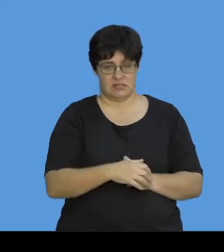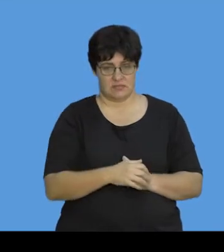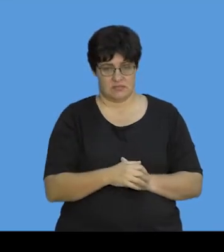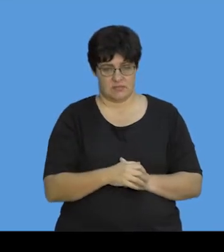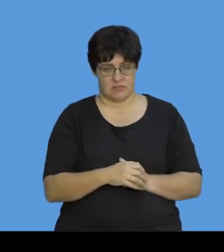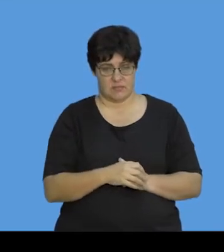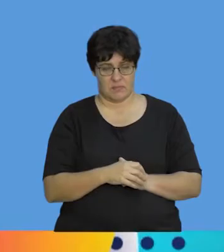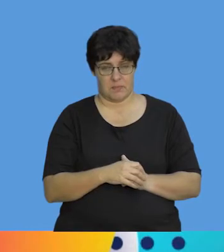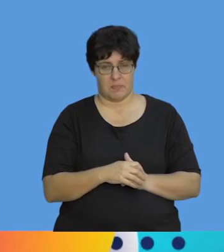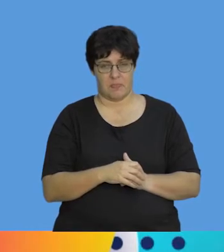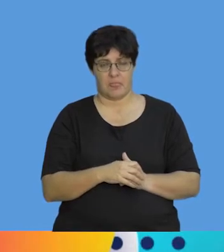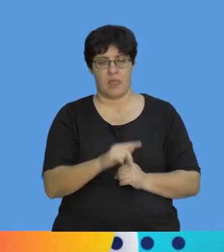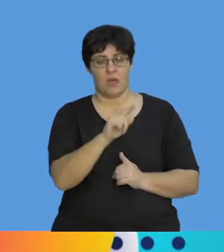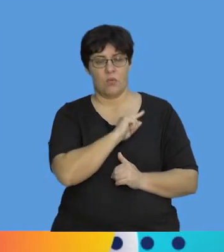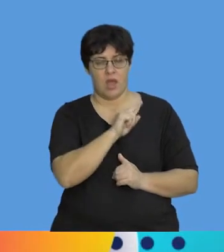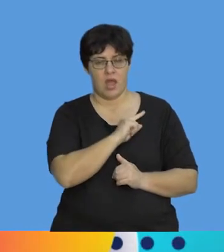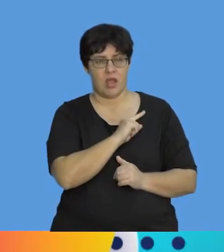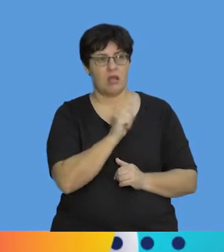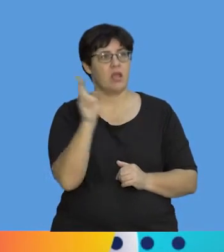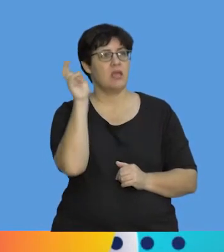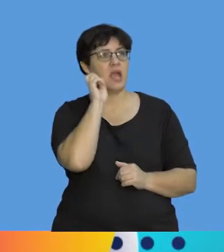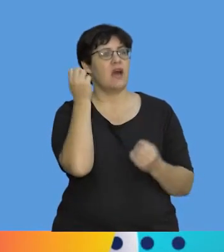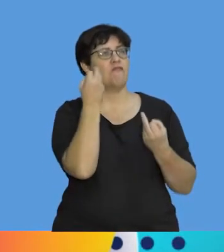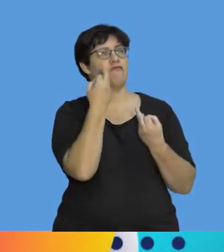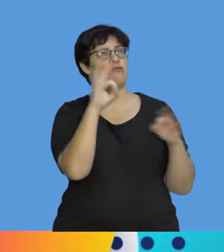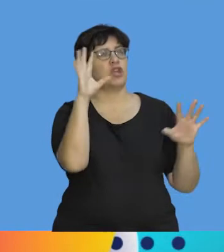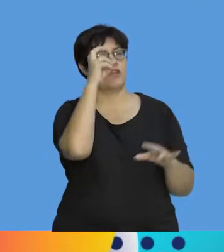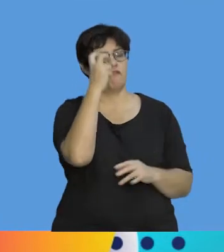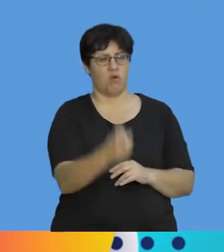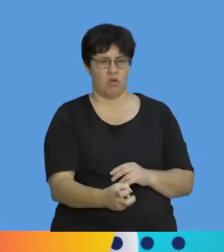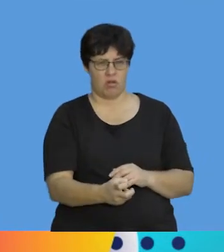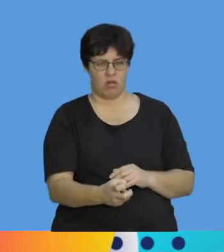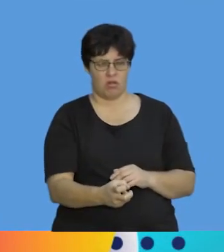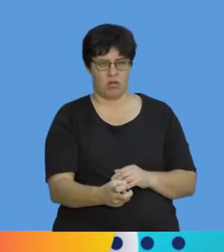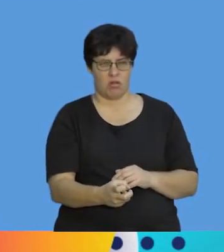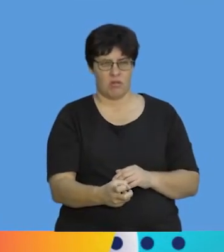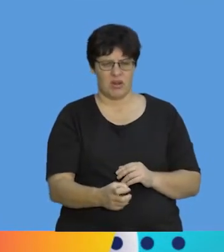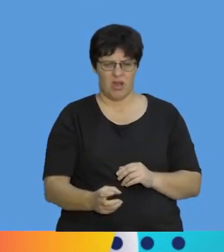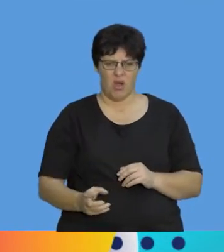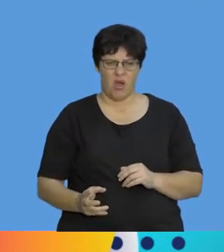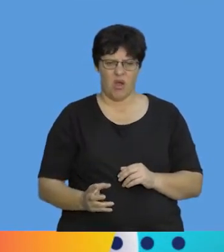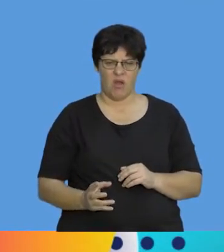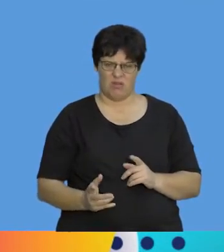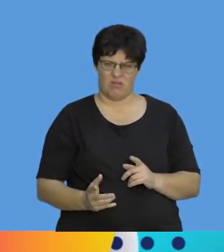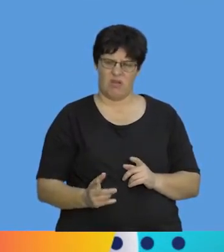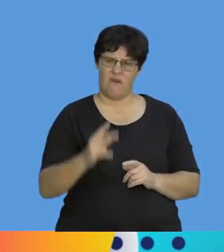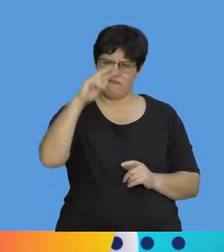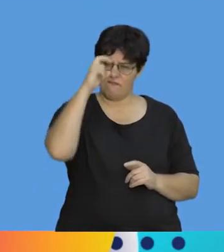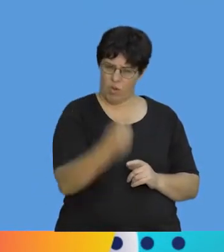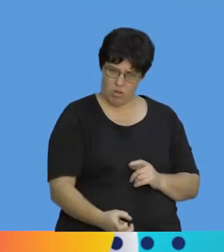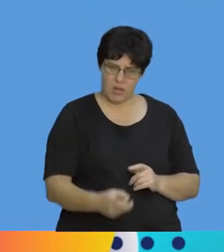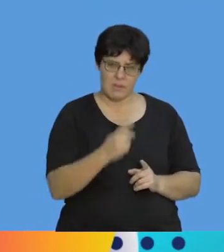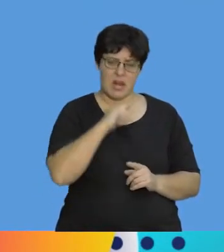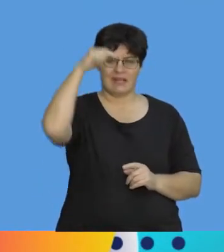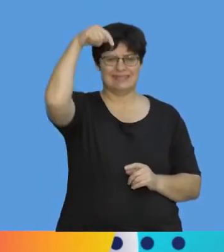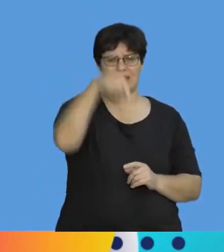sometimes, because we hear free fall and we hear the word falls, so we think it means an object must